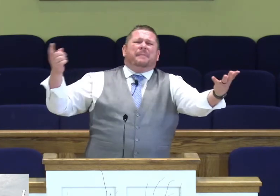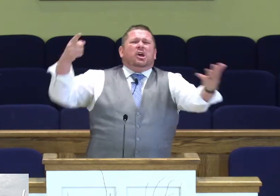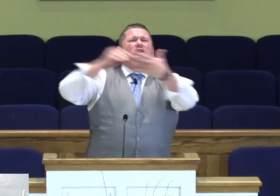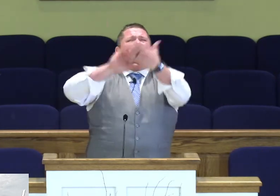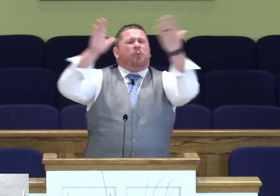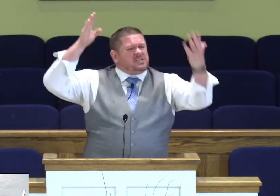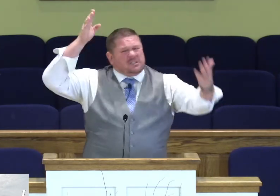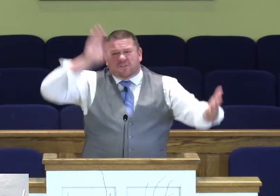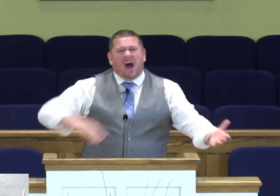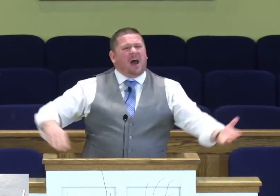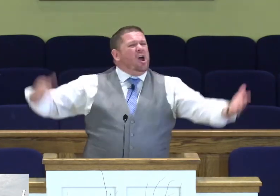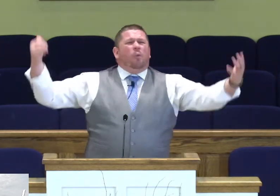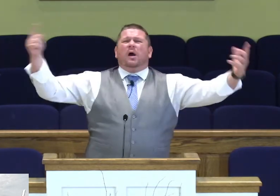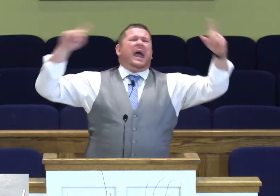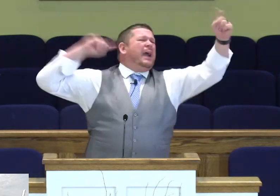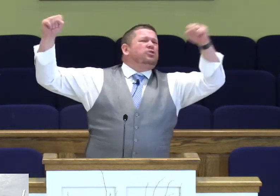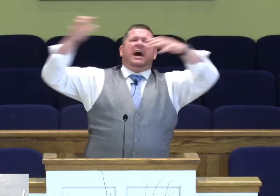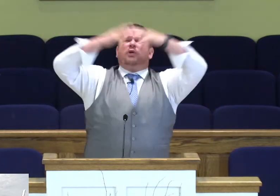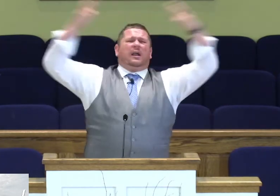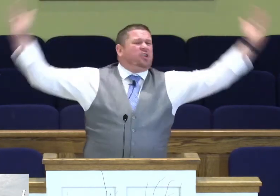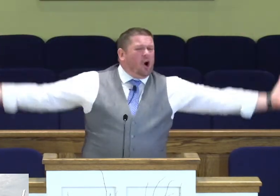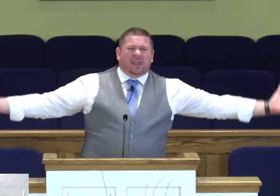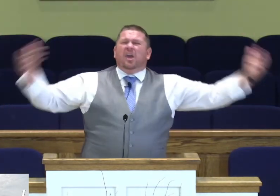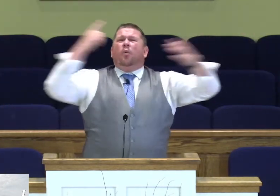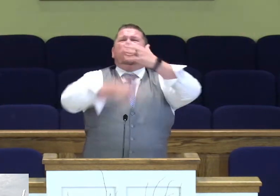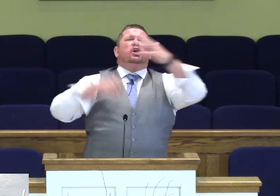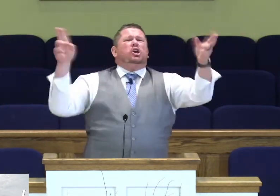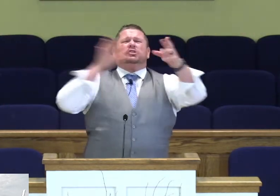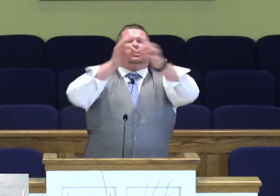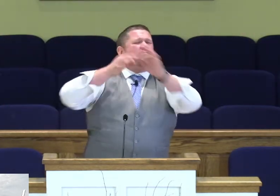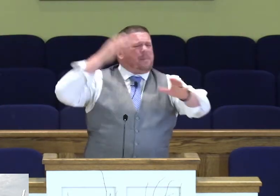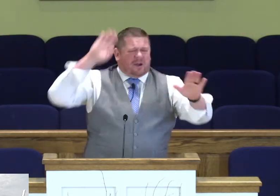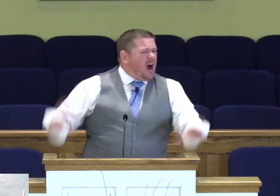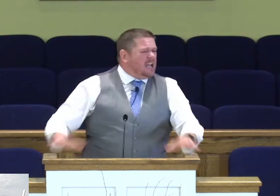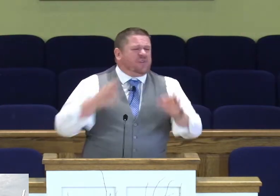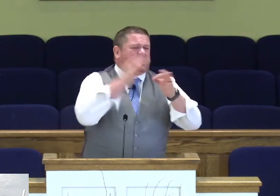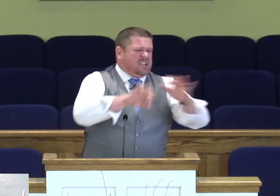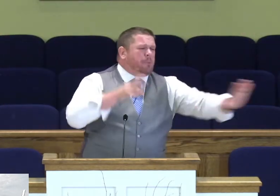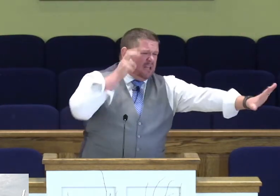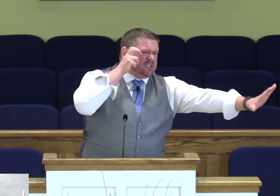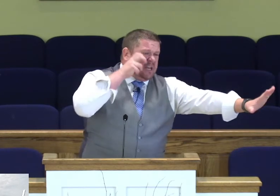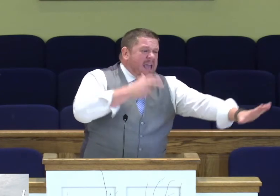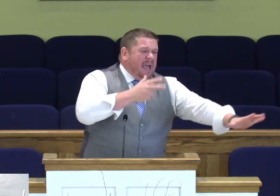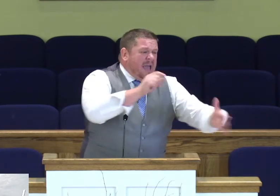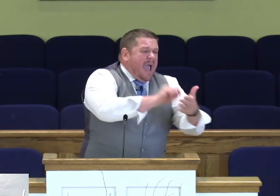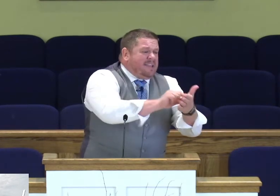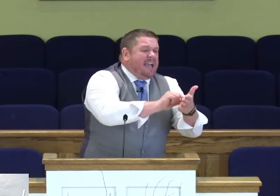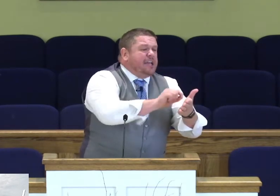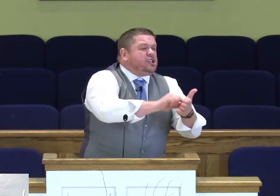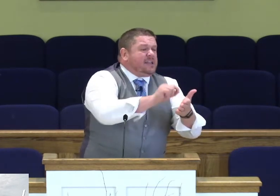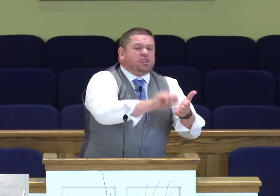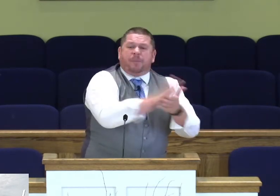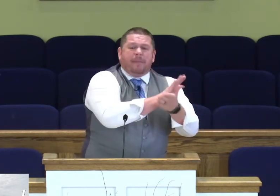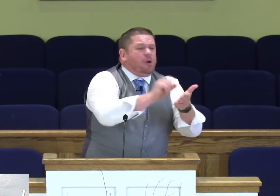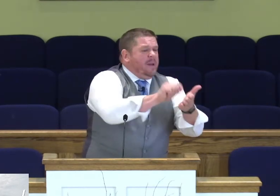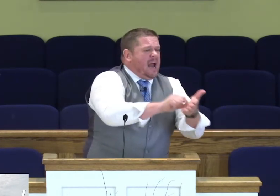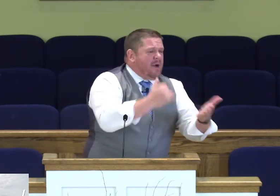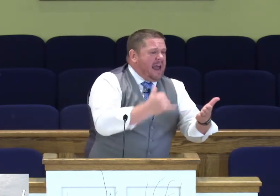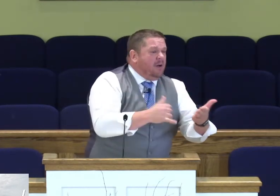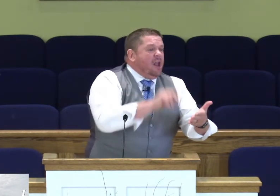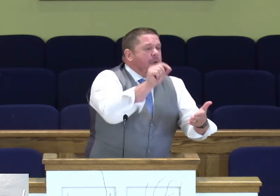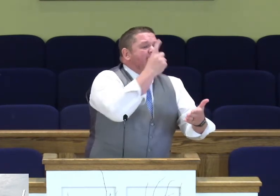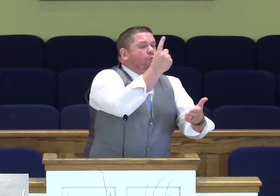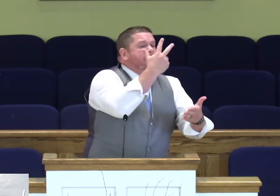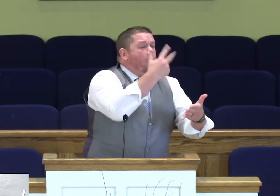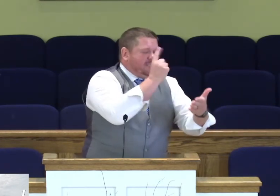say to him? You're in the presence of God. What echoes out throughout eternity? What are you going to use to describe our God? It's very simple. Listen, hey, get your paper and pen out